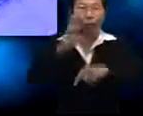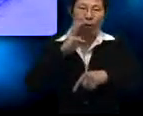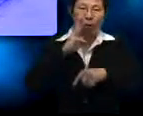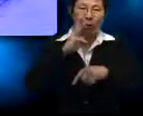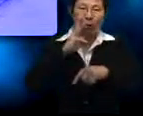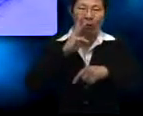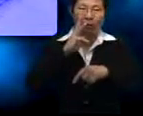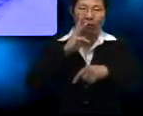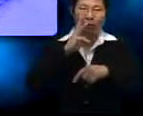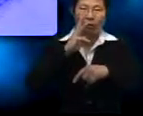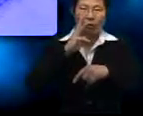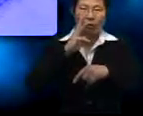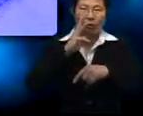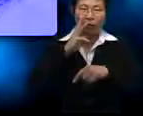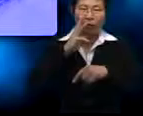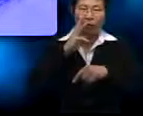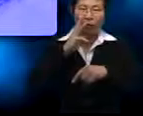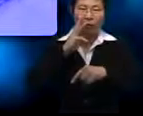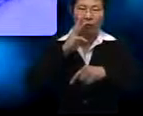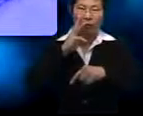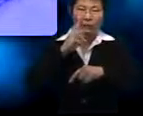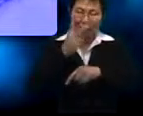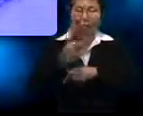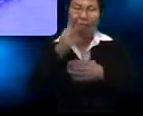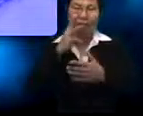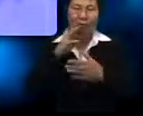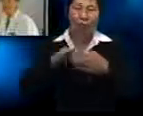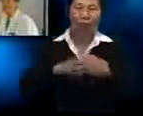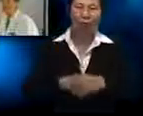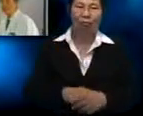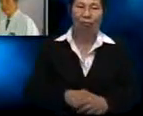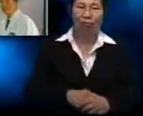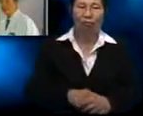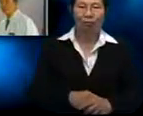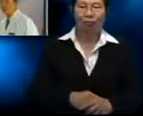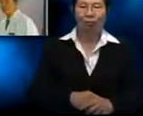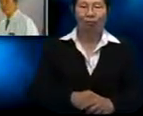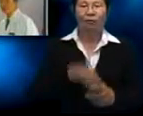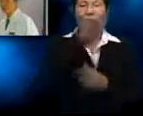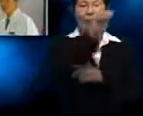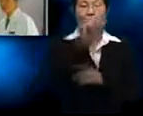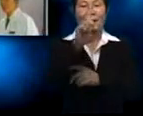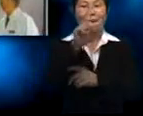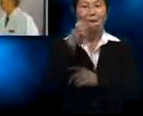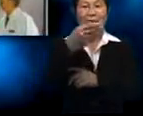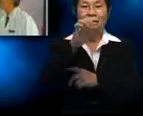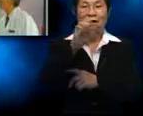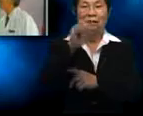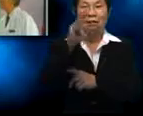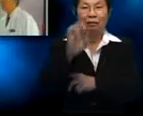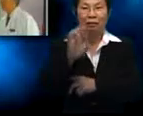water will wet the glass because the adhesive force is greater than